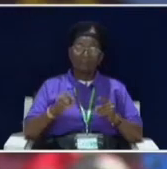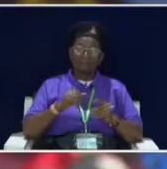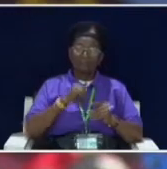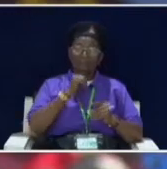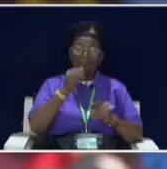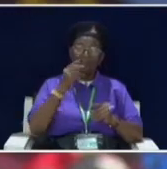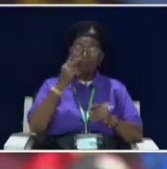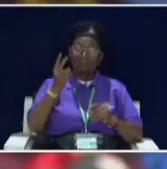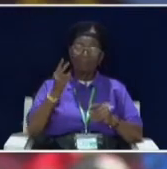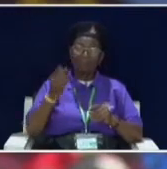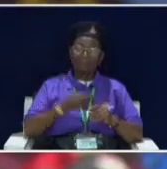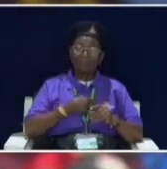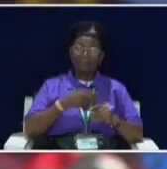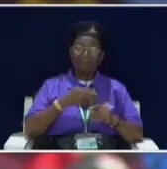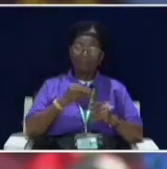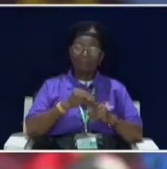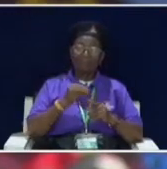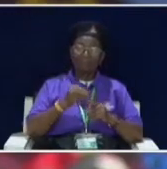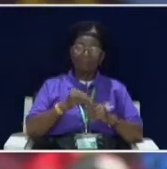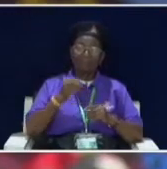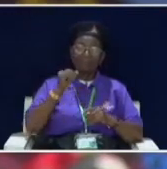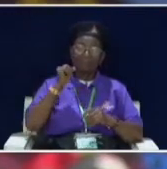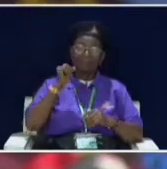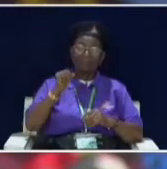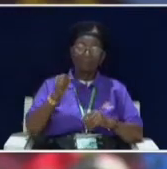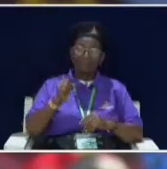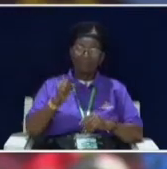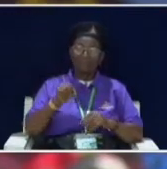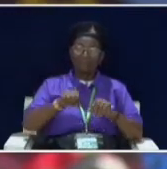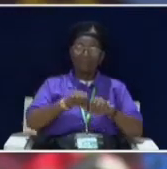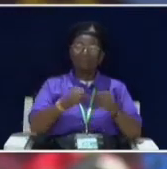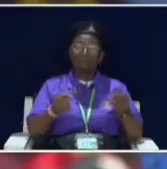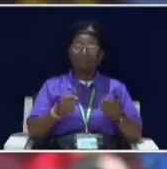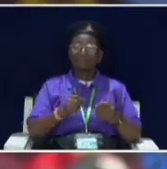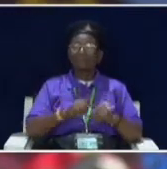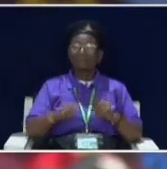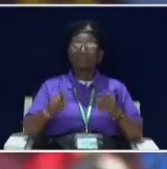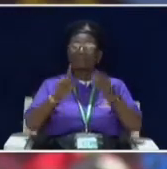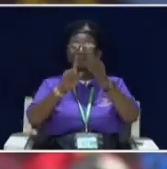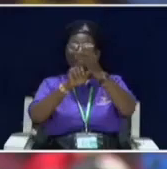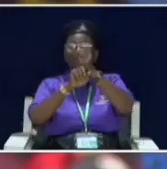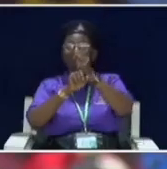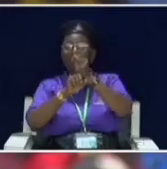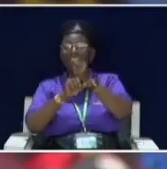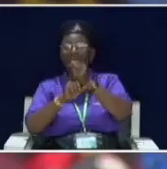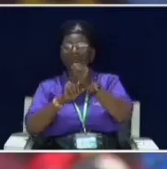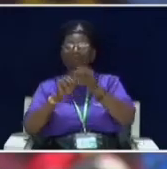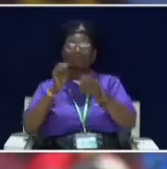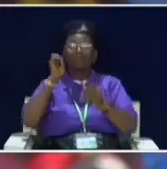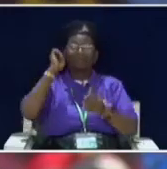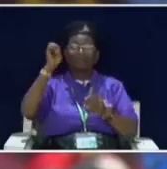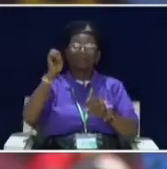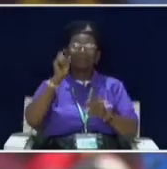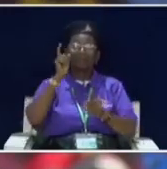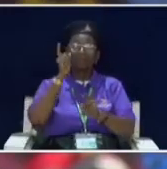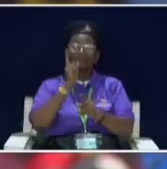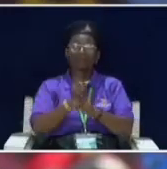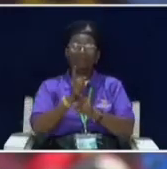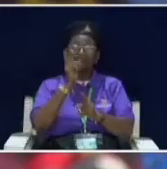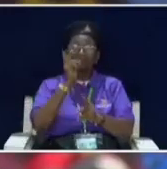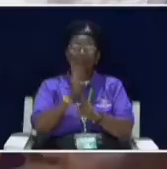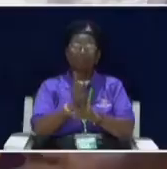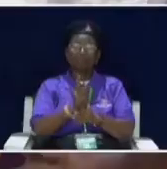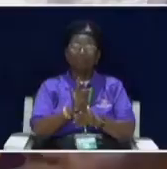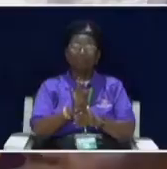his brake couldn't hold. Tabi ijanu re ti jadanu. He just kept coming. O sa nbo ni